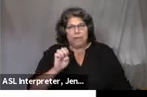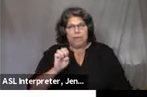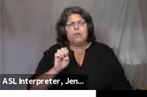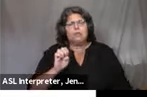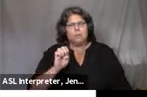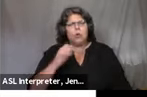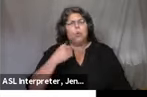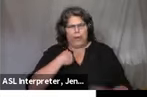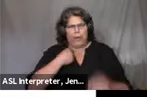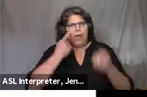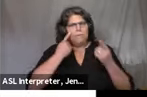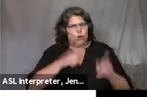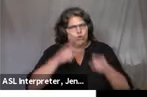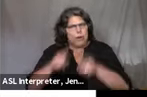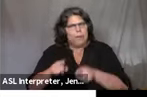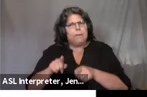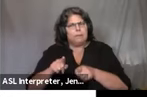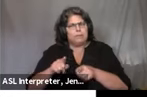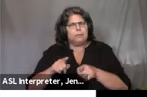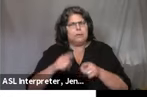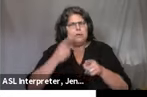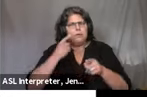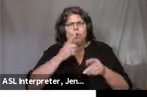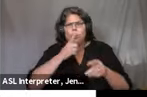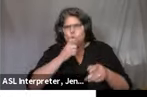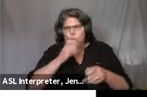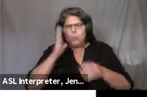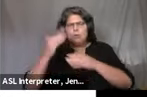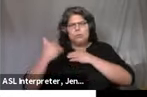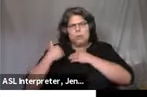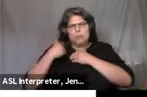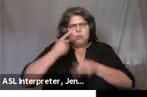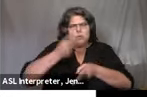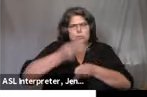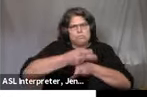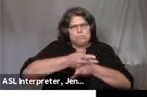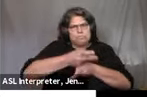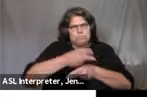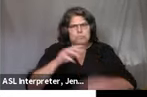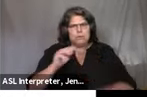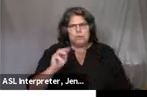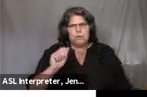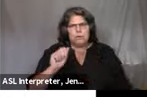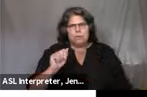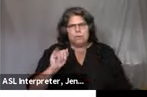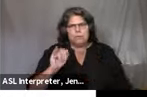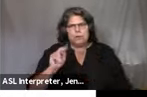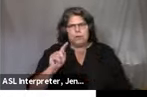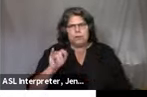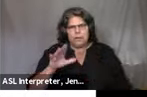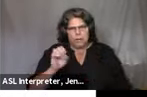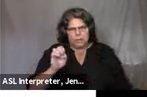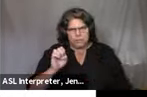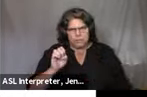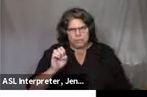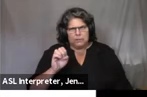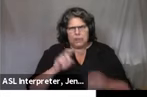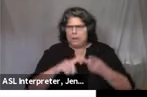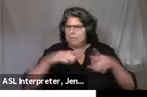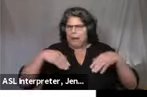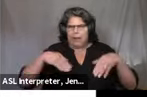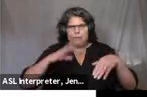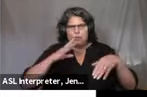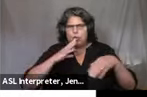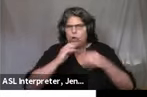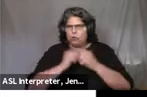agreements in terms of maintenance. So I haven't had any discussions with the SRJC